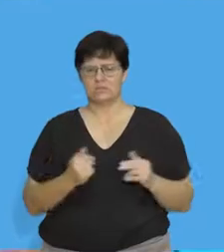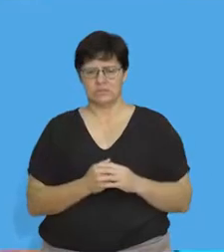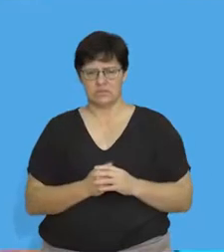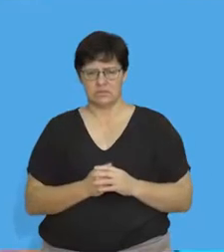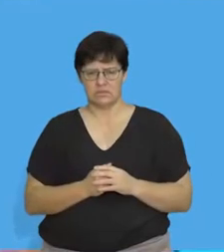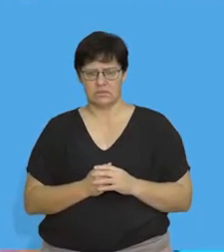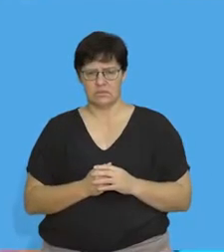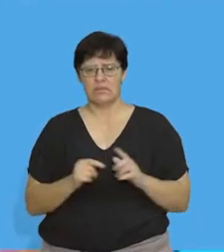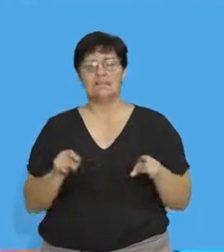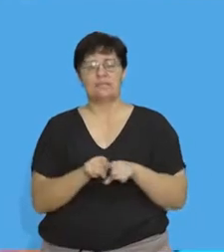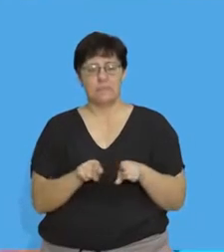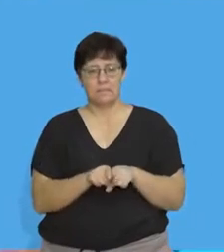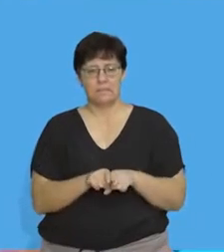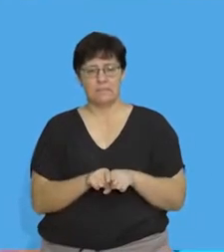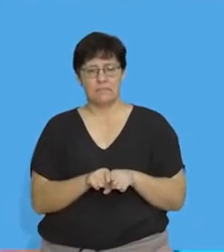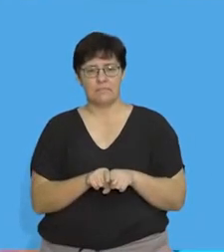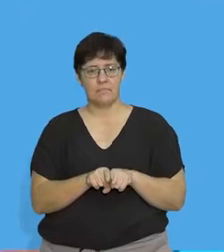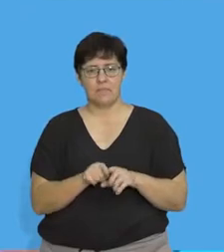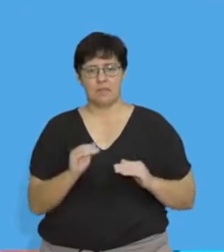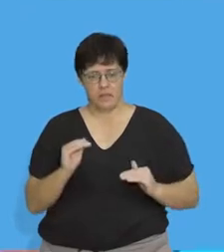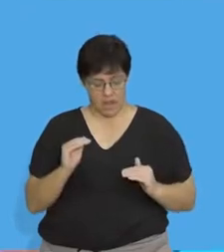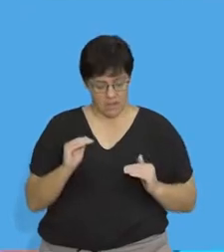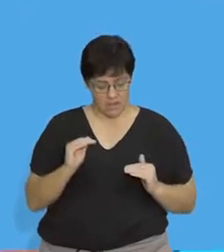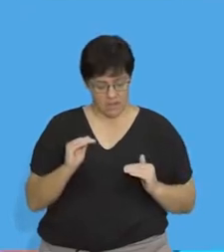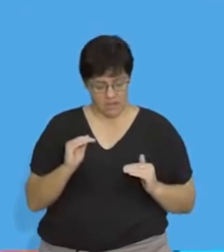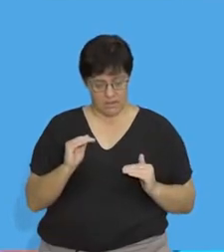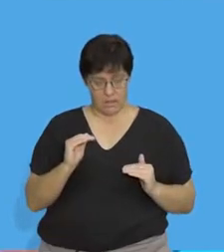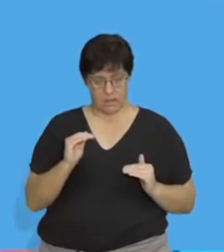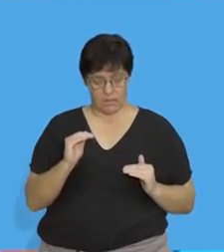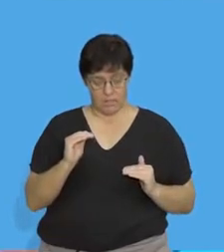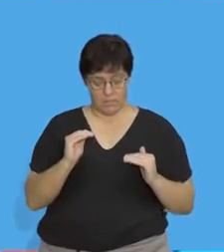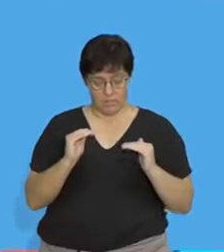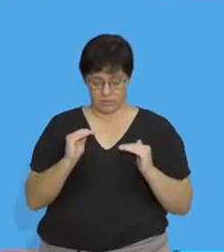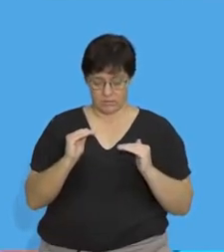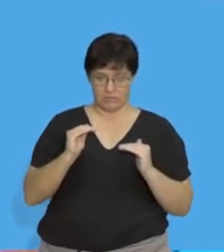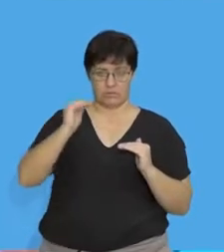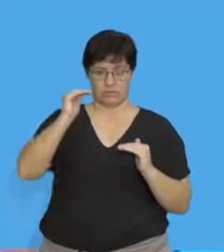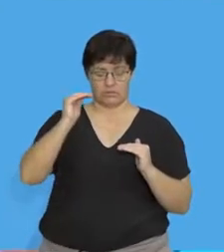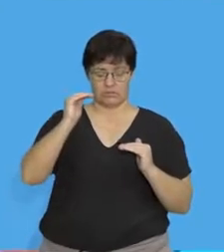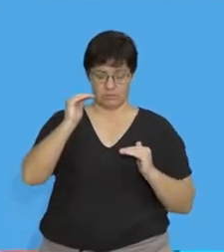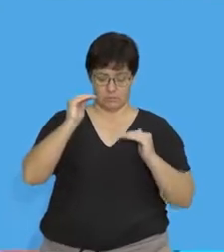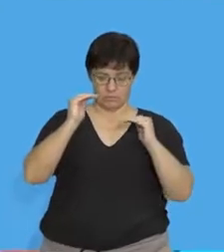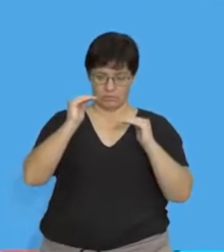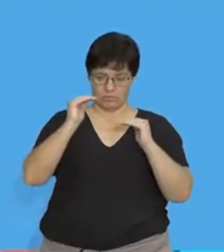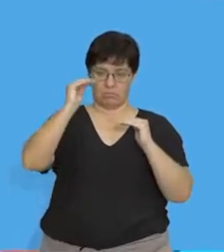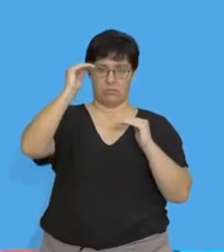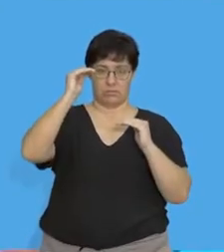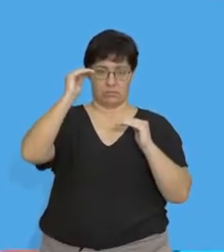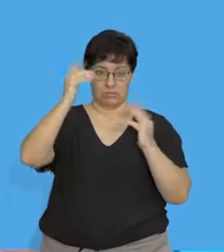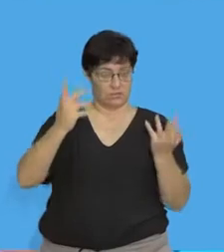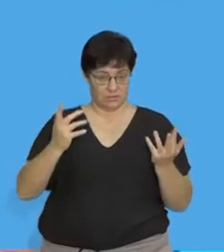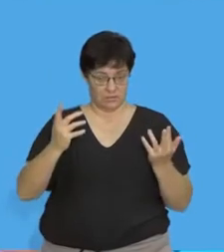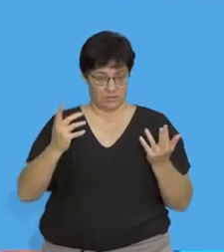but it increases by the same proportion. What does that mean? This is too difficult to understand. No, it's